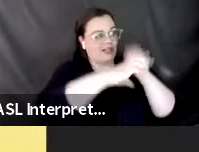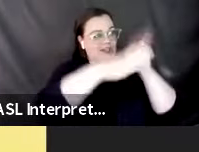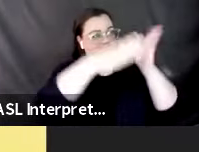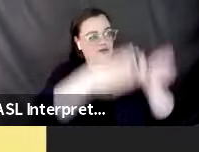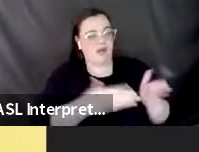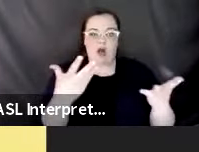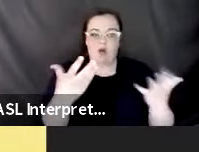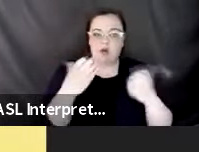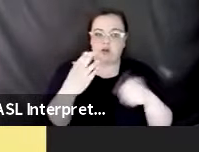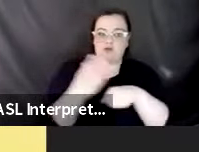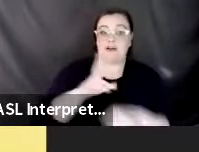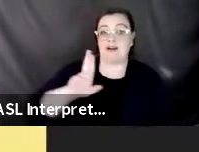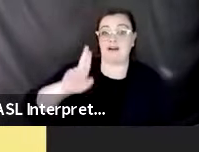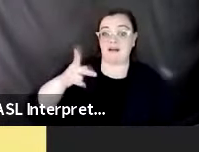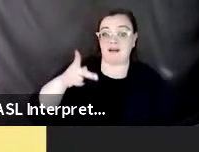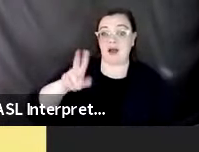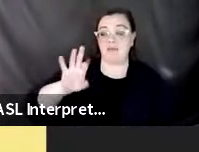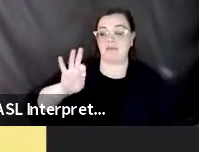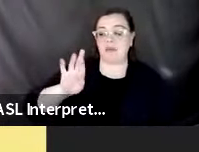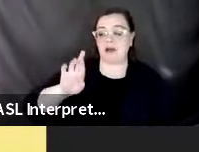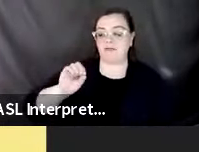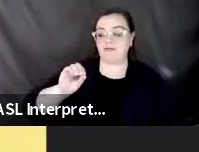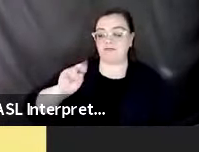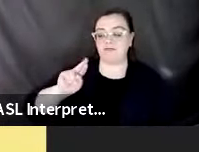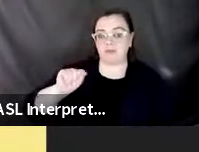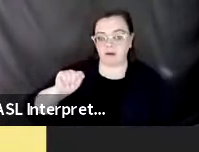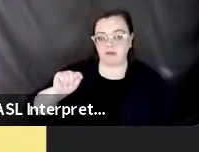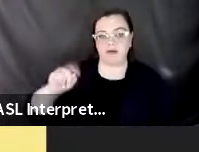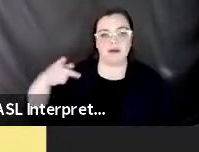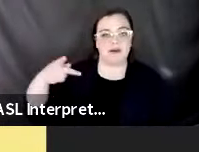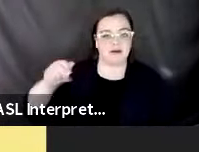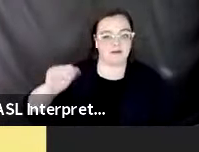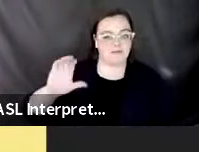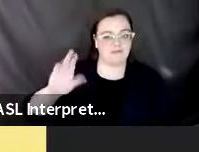put that information in the booking and make it in